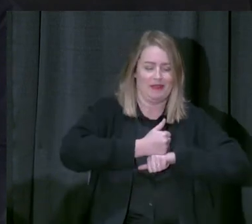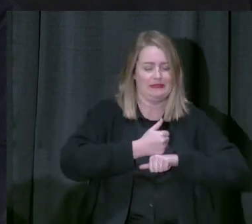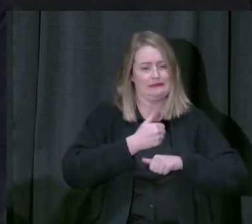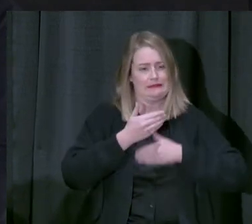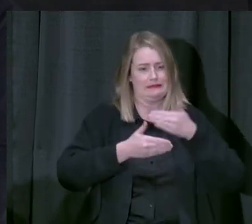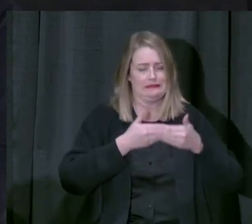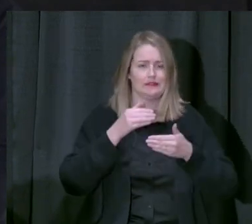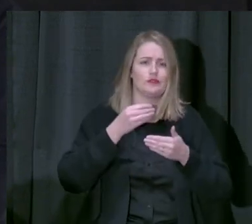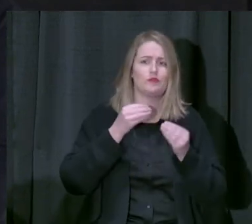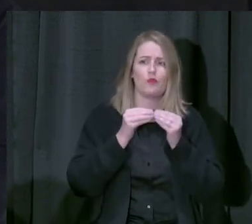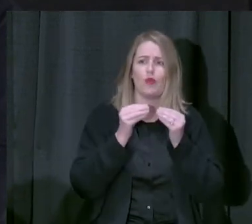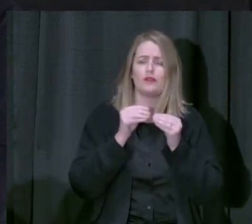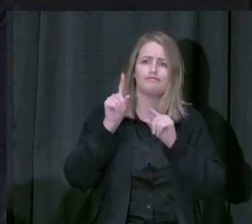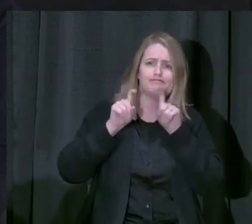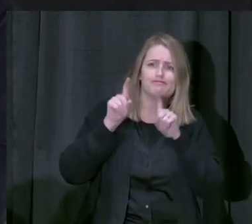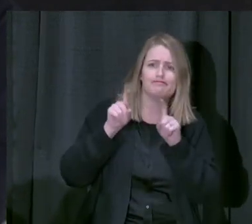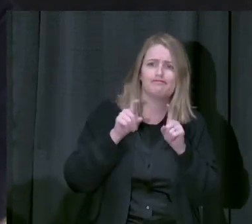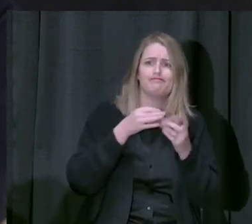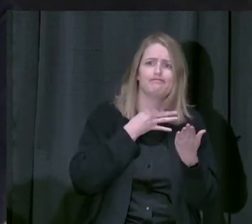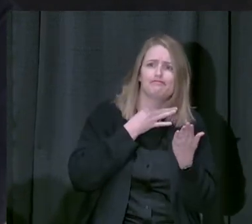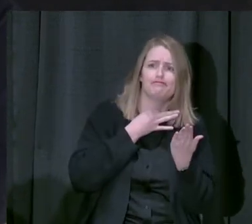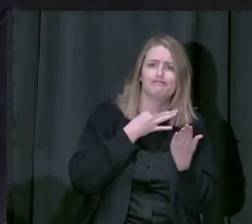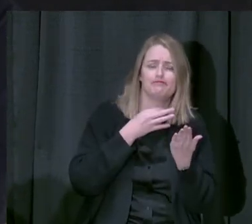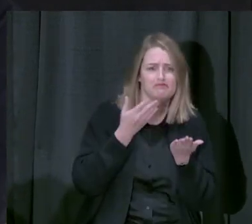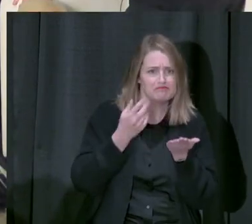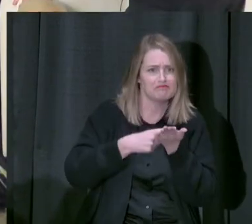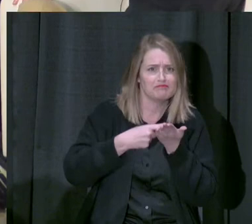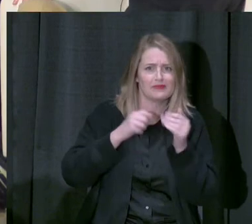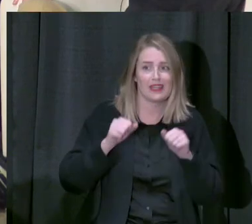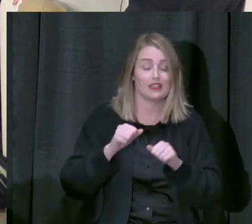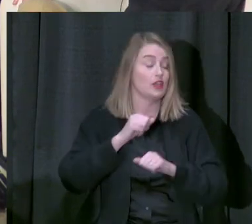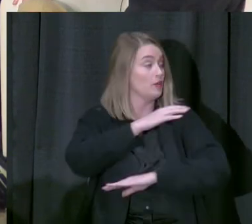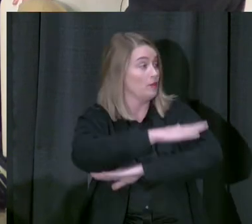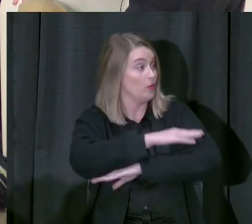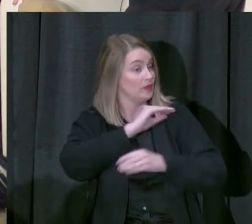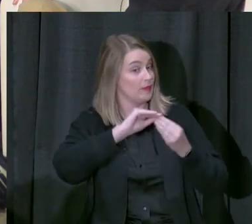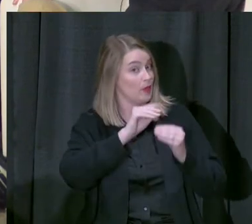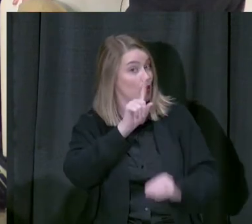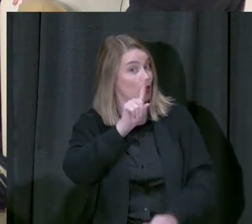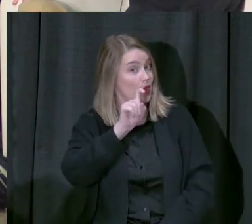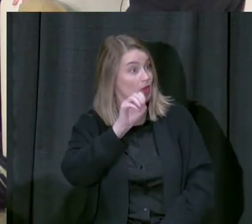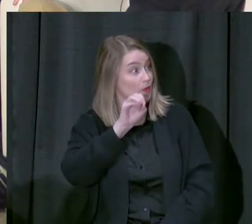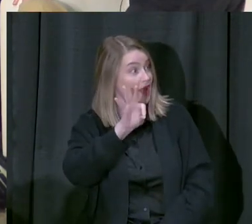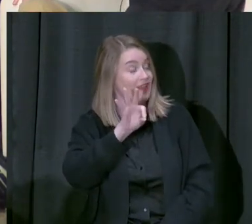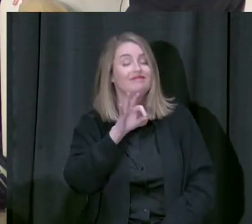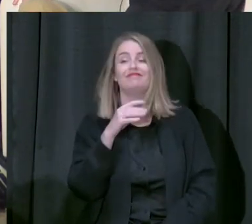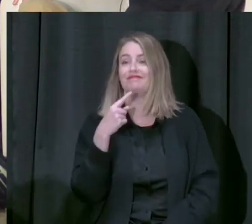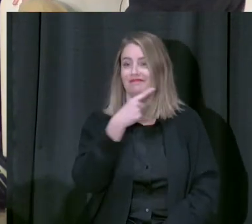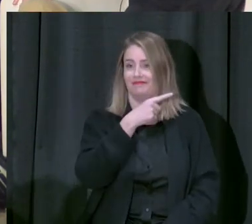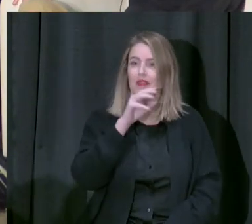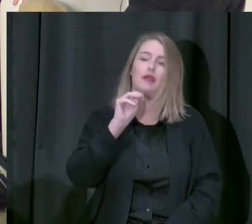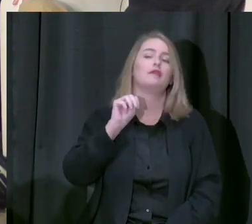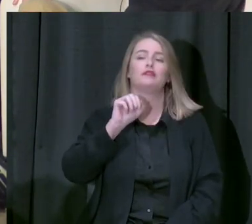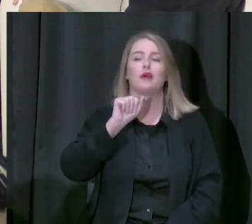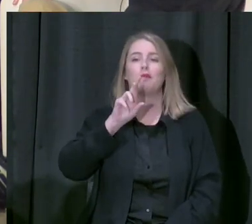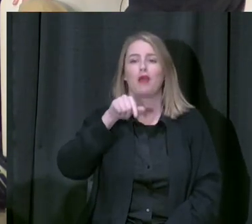and inquiries about is this okay, is that okay? And that's booth 109 here. Yeah, at in the Marquee side. Yep. So definitely go